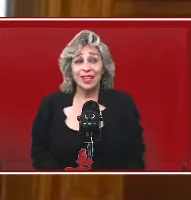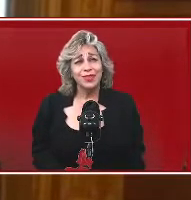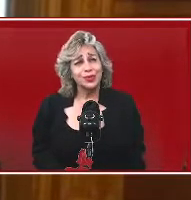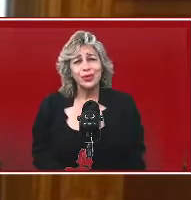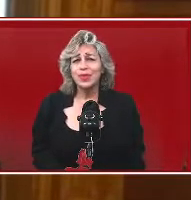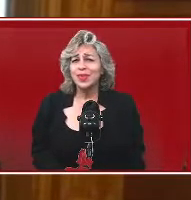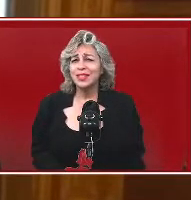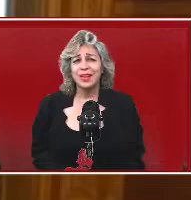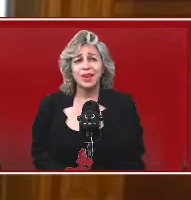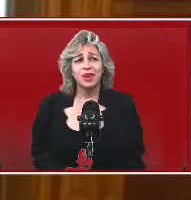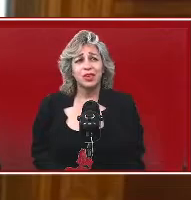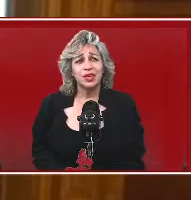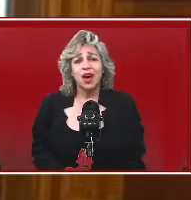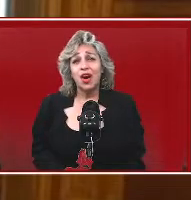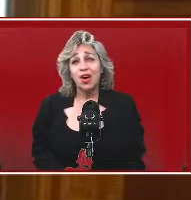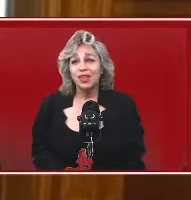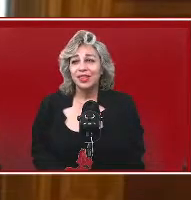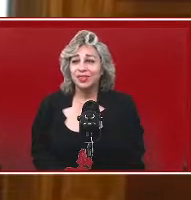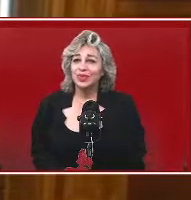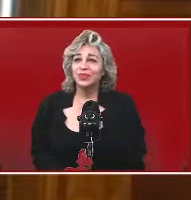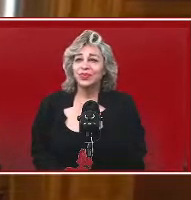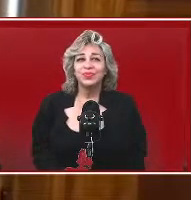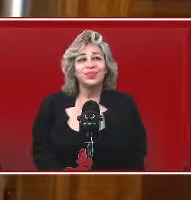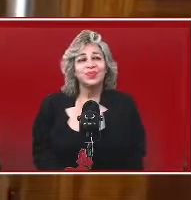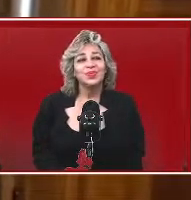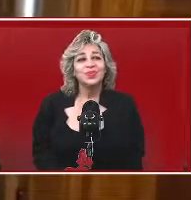servants, and the truth is that all